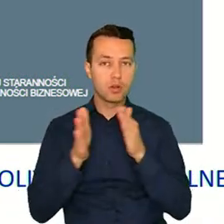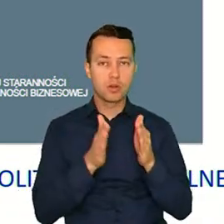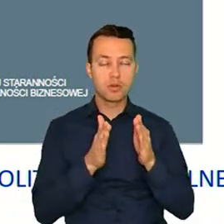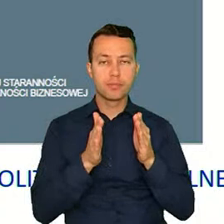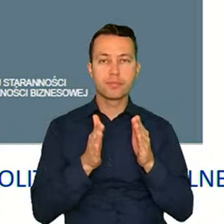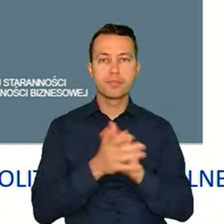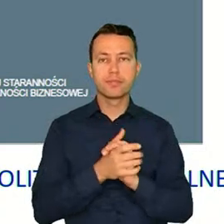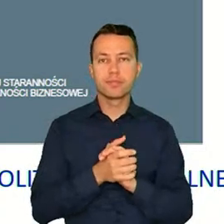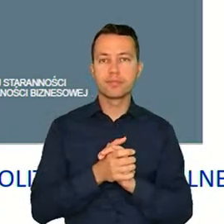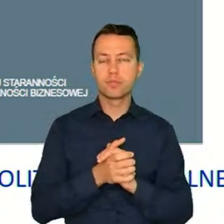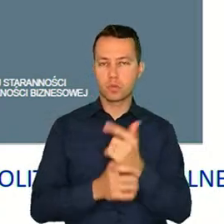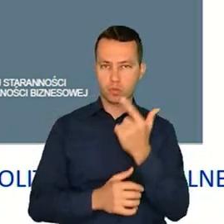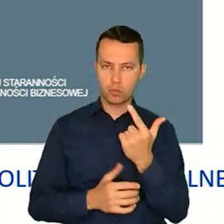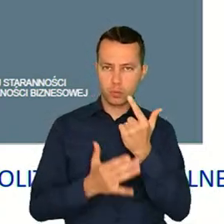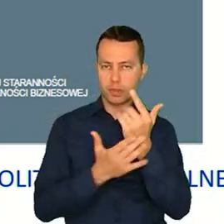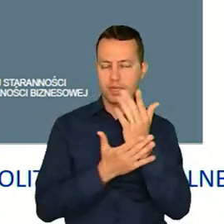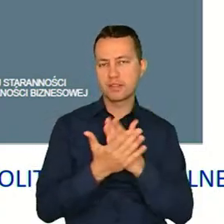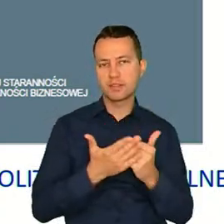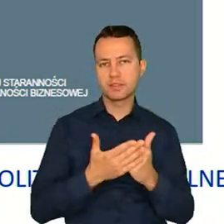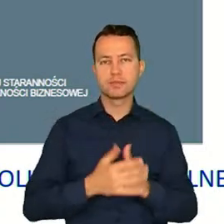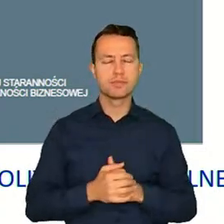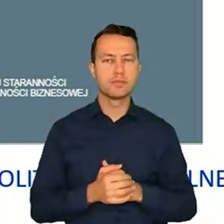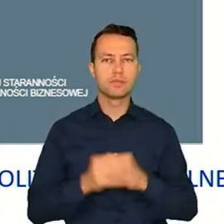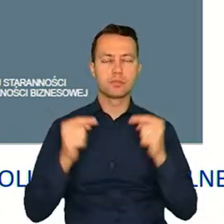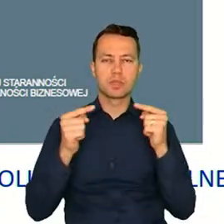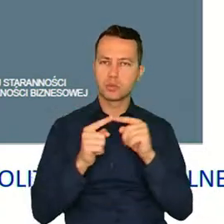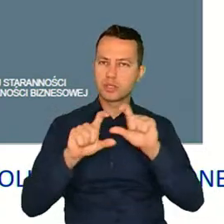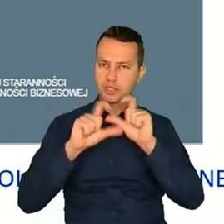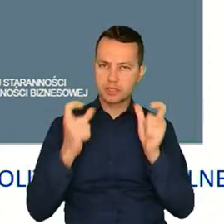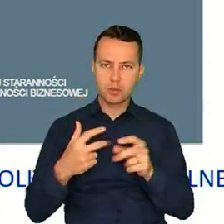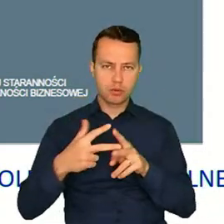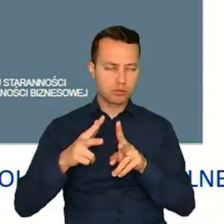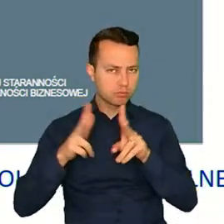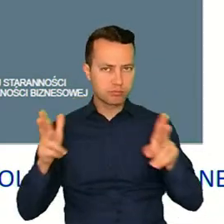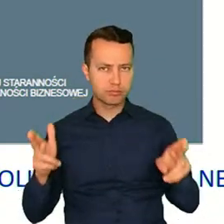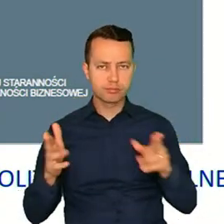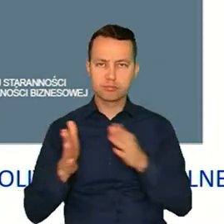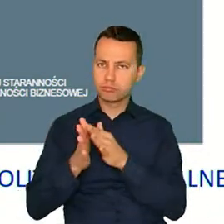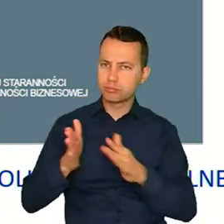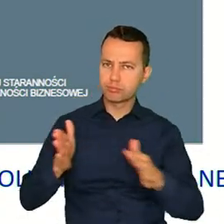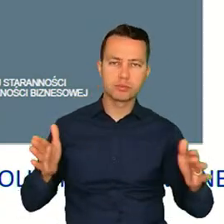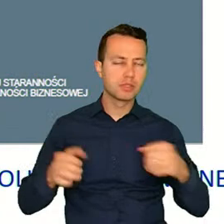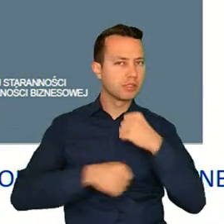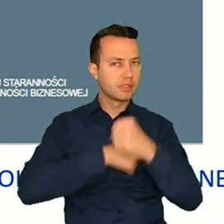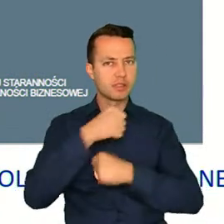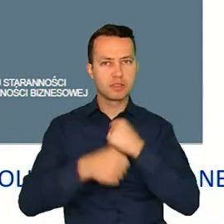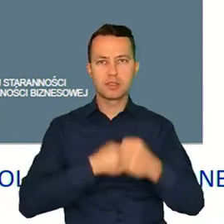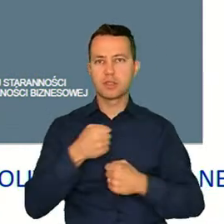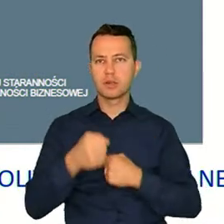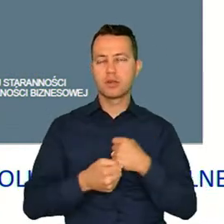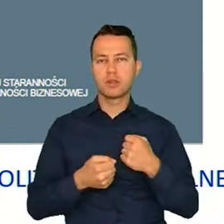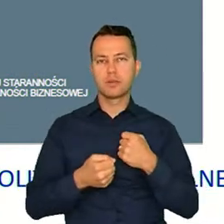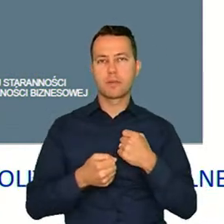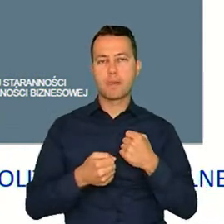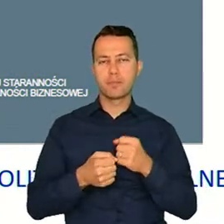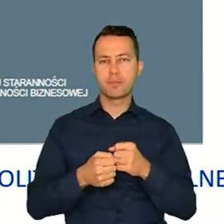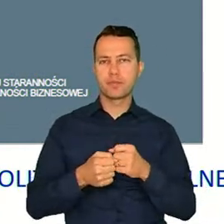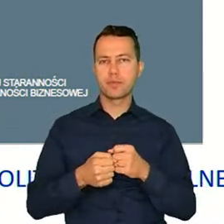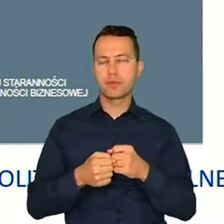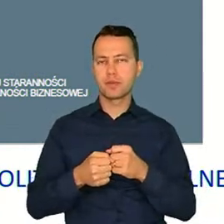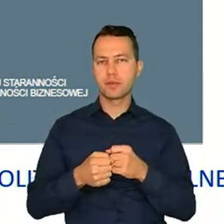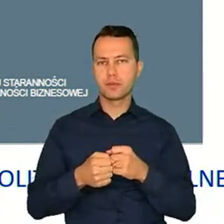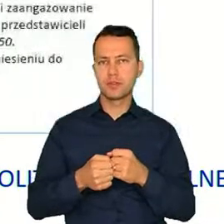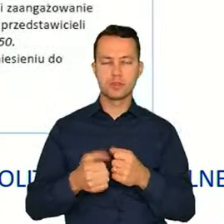part pertains to the entire due diligence process. It describes the particular steps,